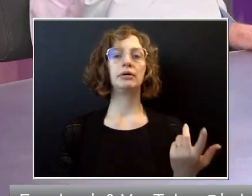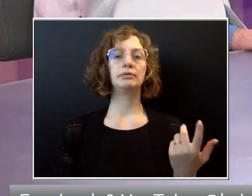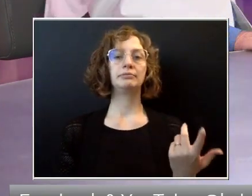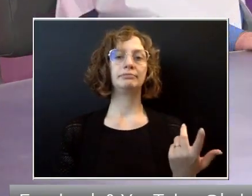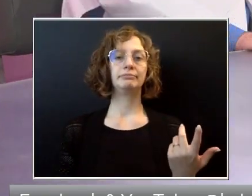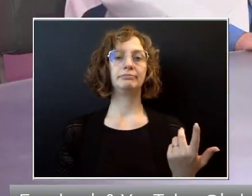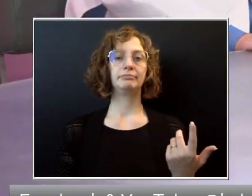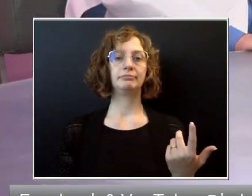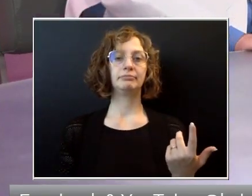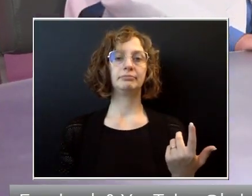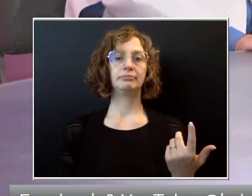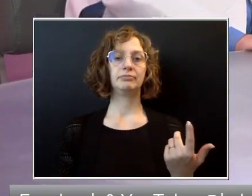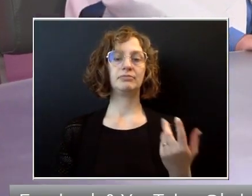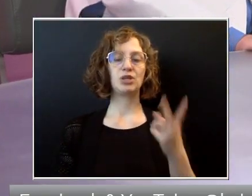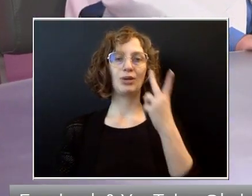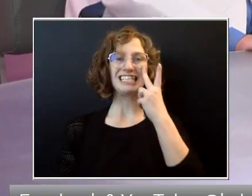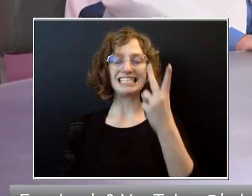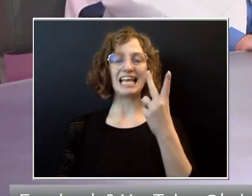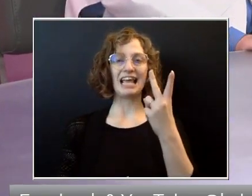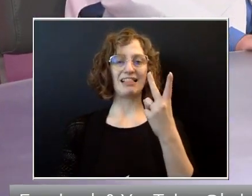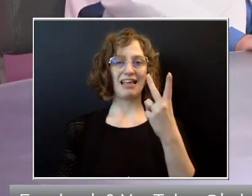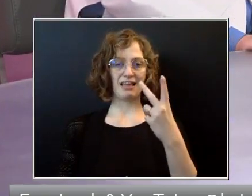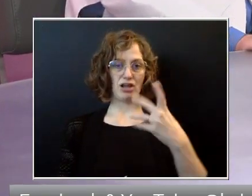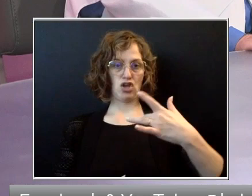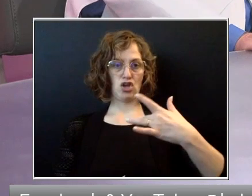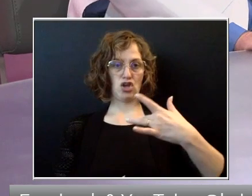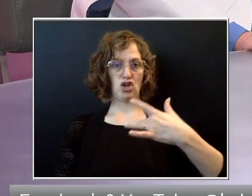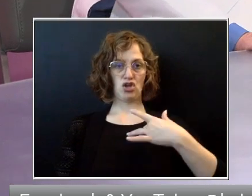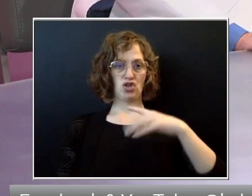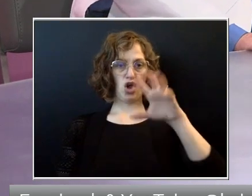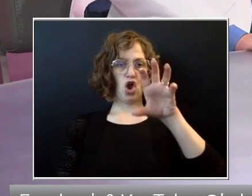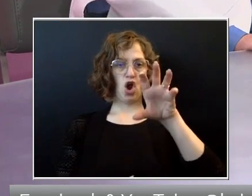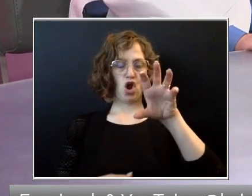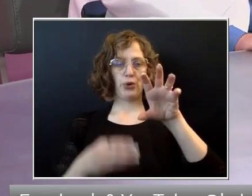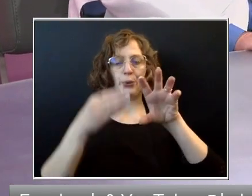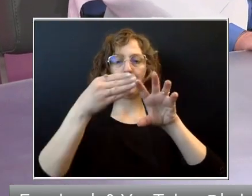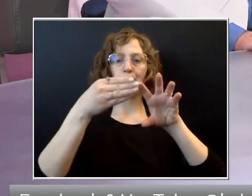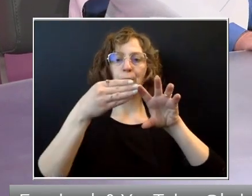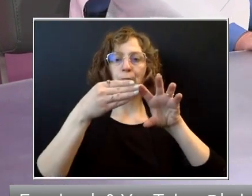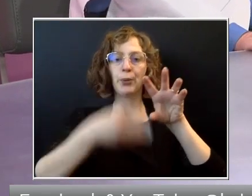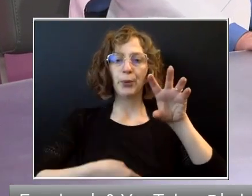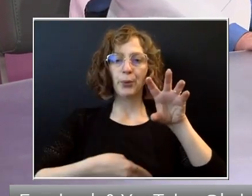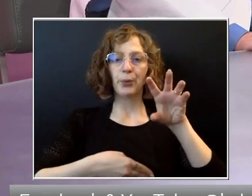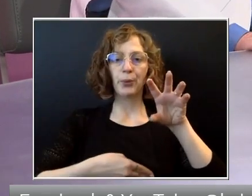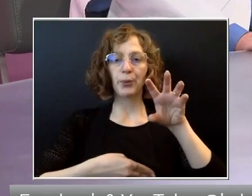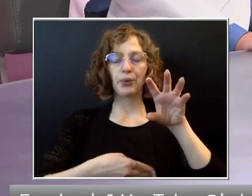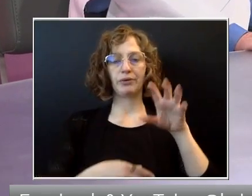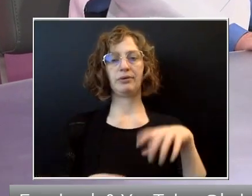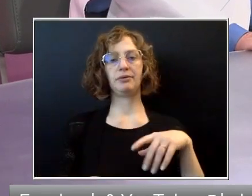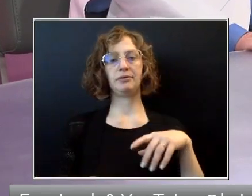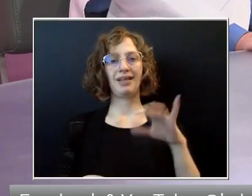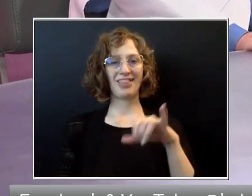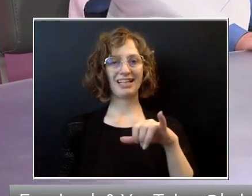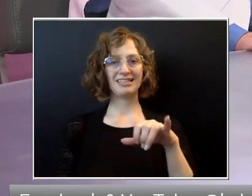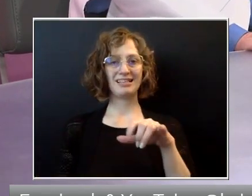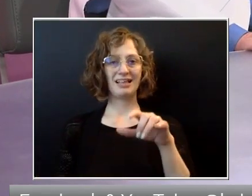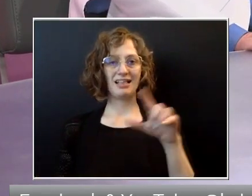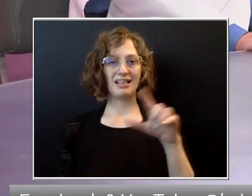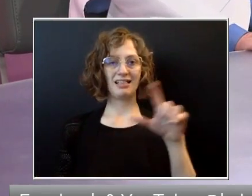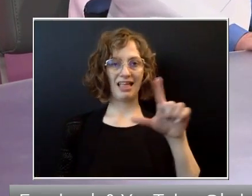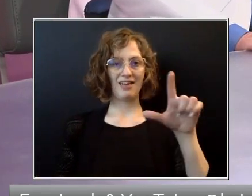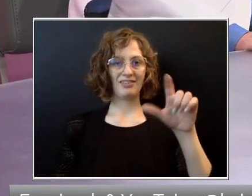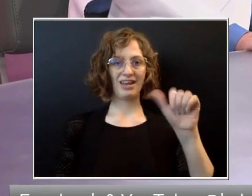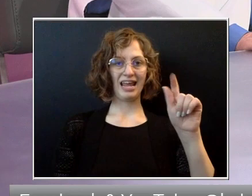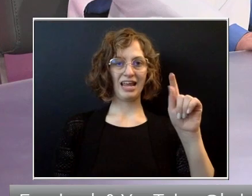the heart. Mm-hmm. That is the left atrium, okay, the left upper chamber of the heart. That's the mitral